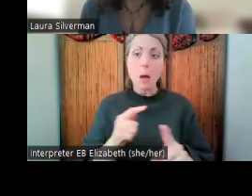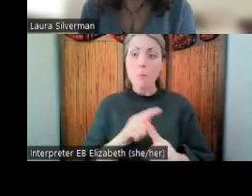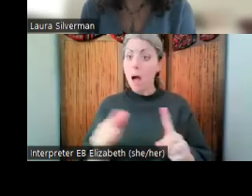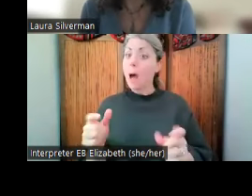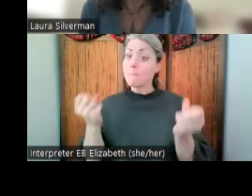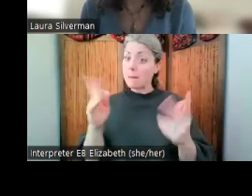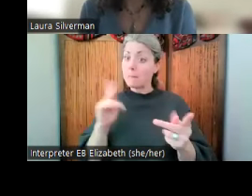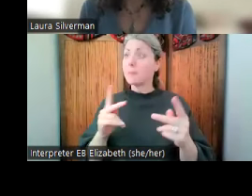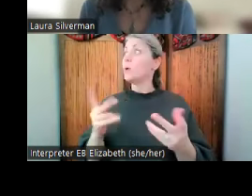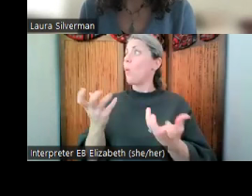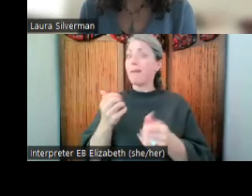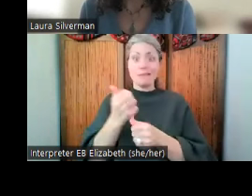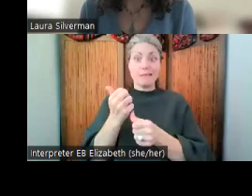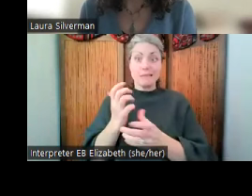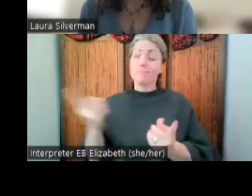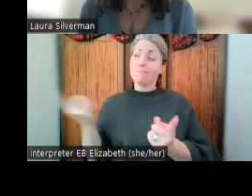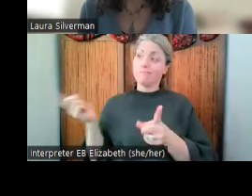to the polls.